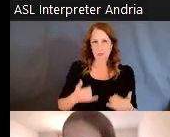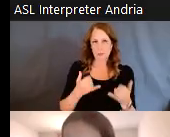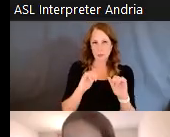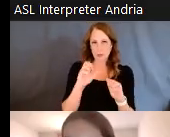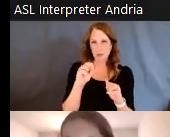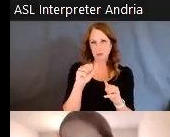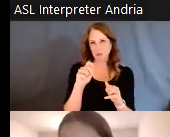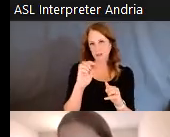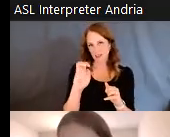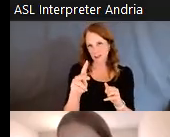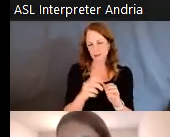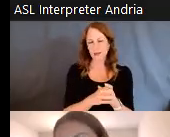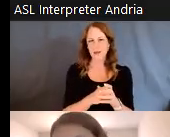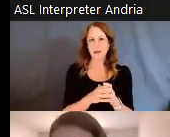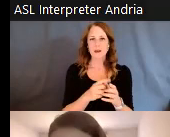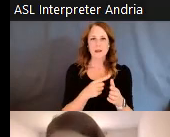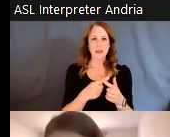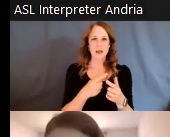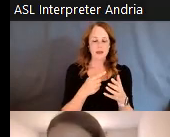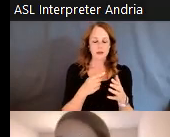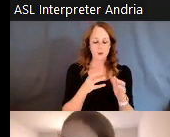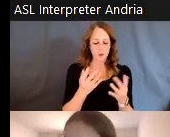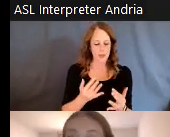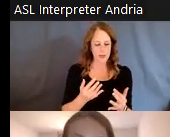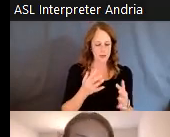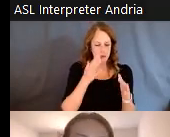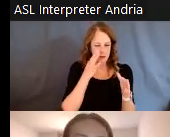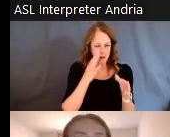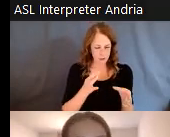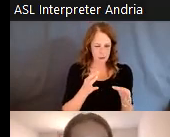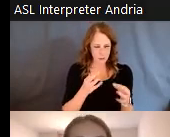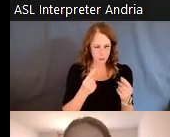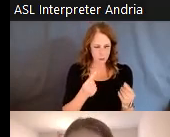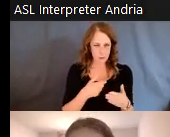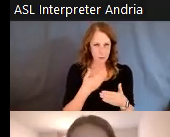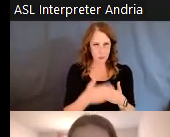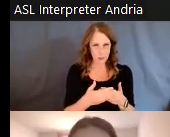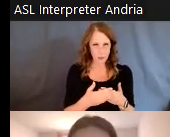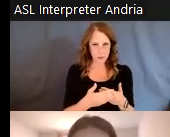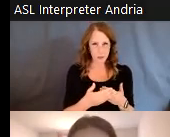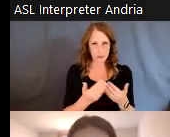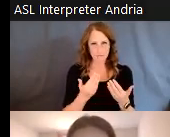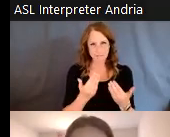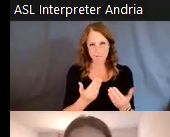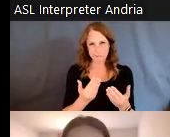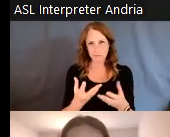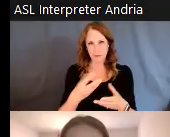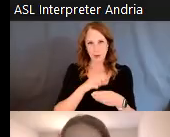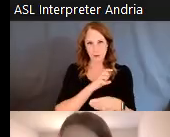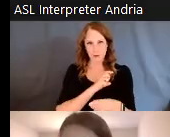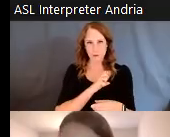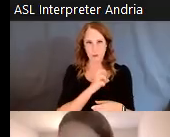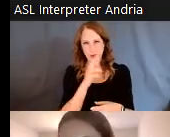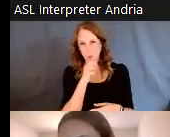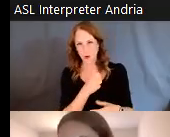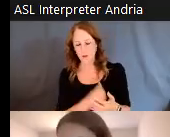themselves time and space to make a decision or not about involving law enforcement.